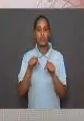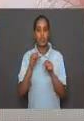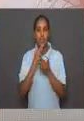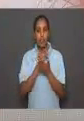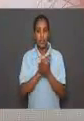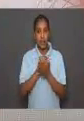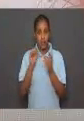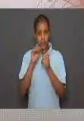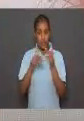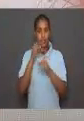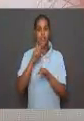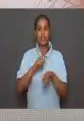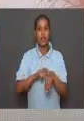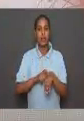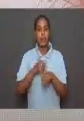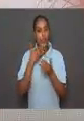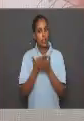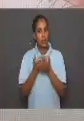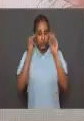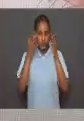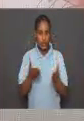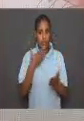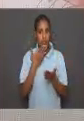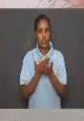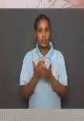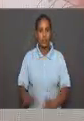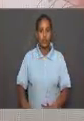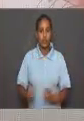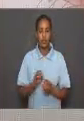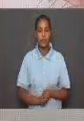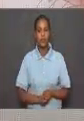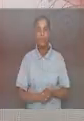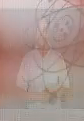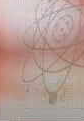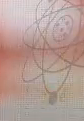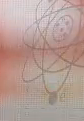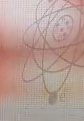lesson. Until next time, thank you, teacher. Thank you, students.